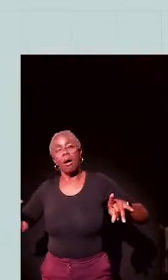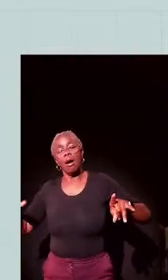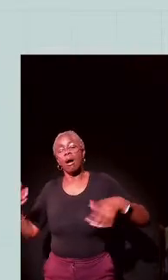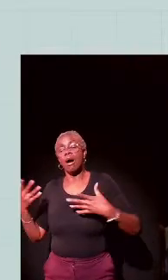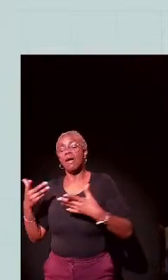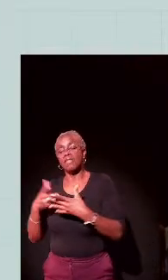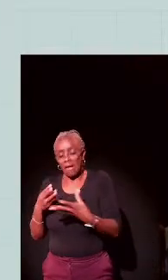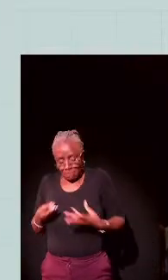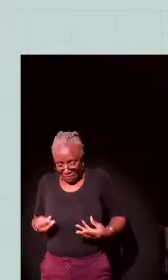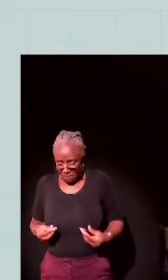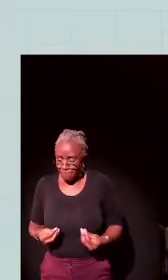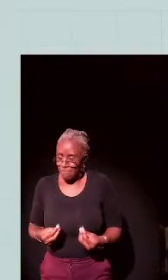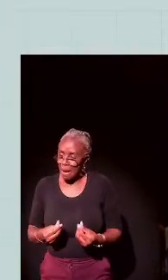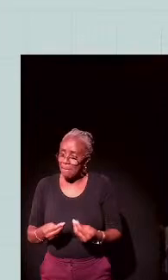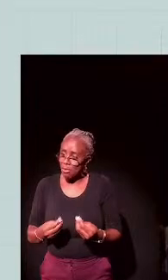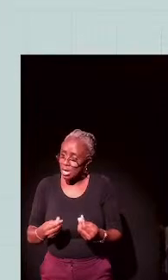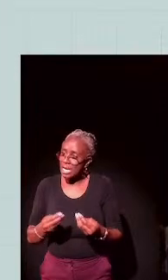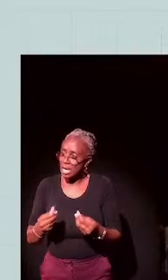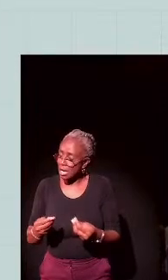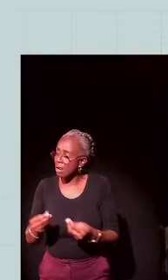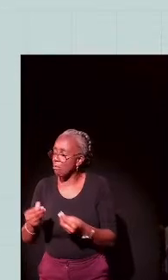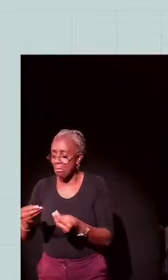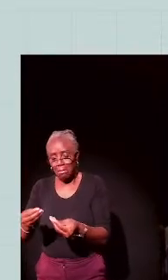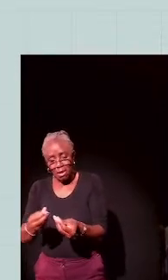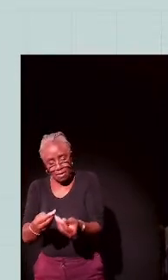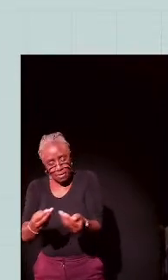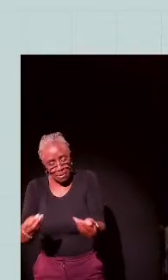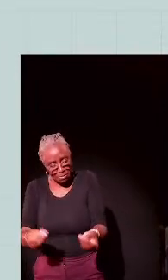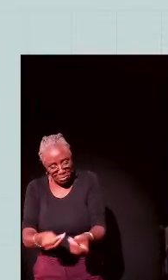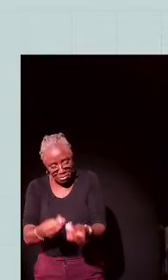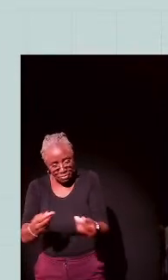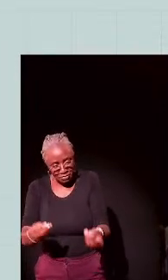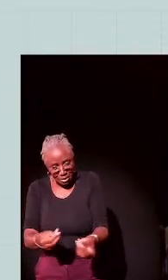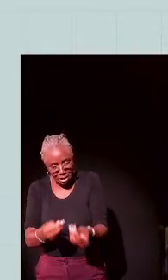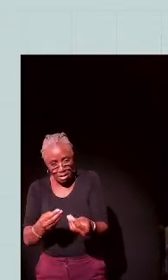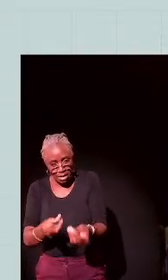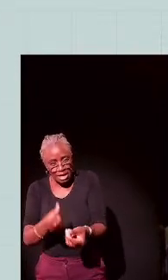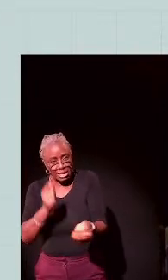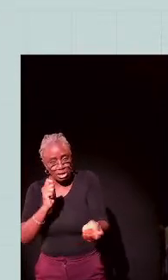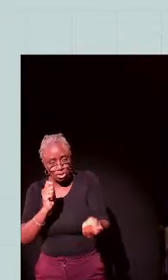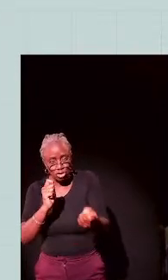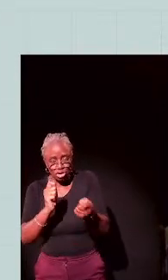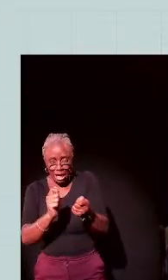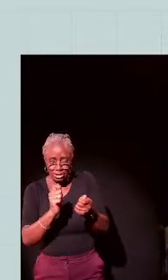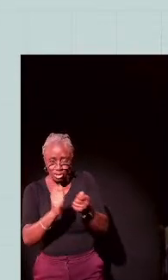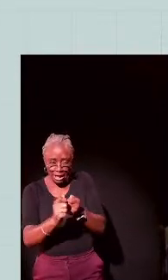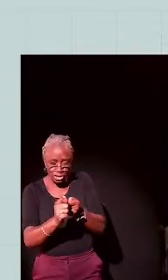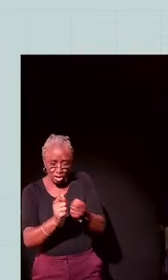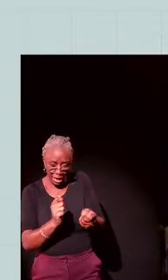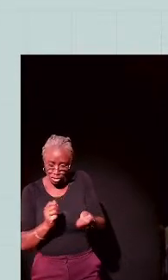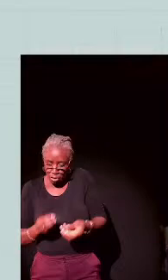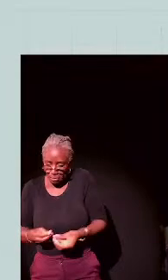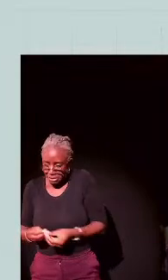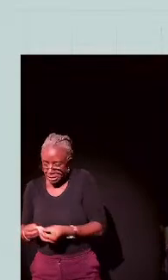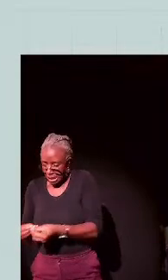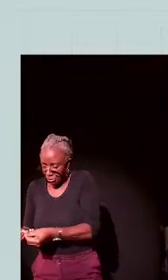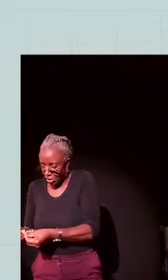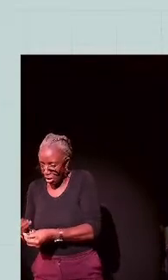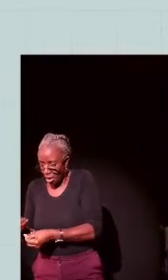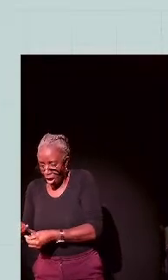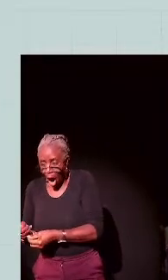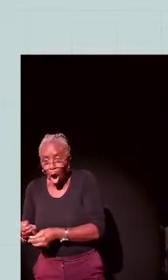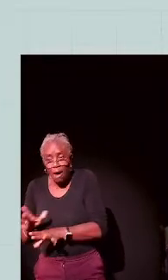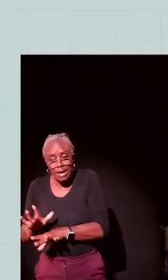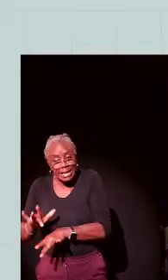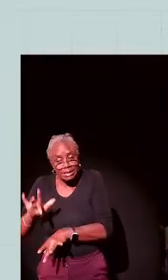these fabric-based resistors kind of changes the resistance of the material itself. So even when you apply very